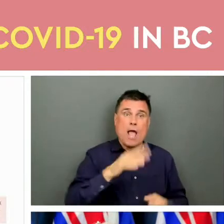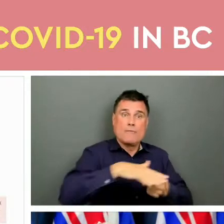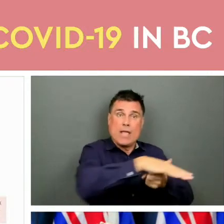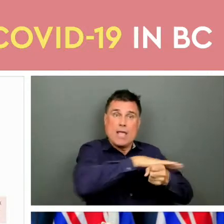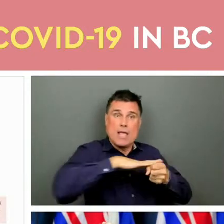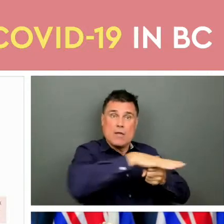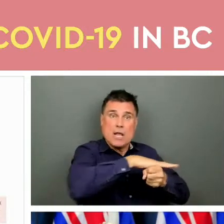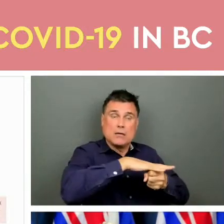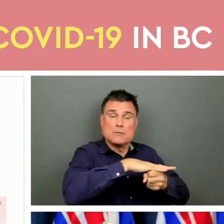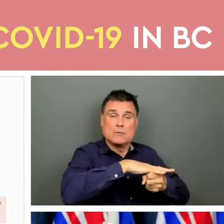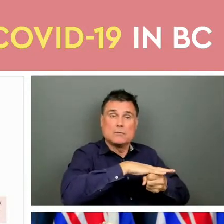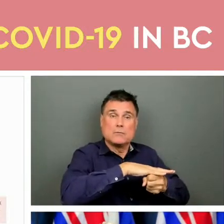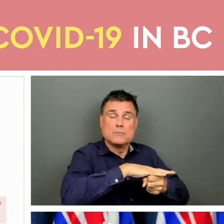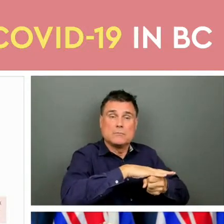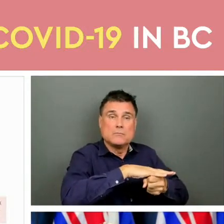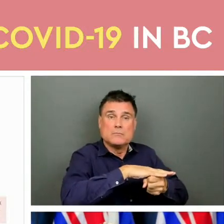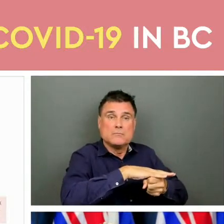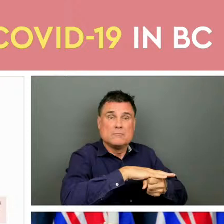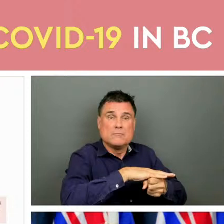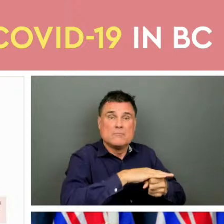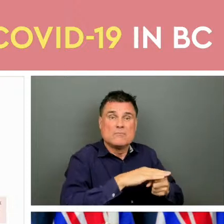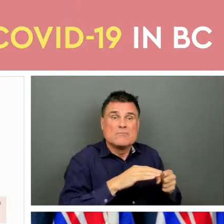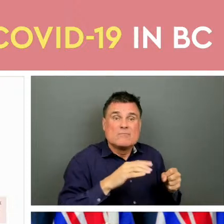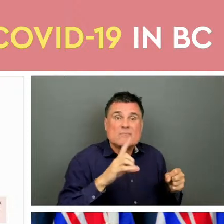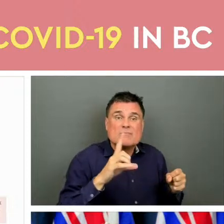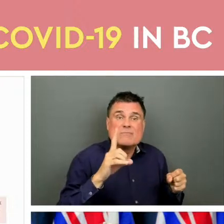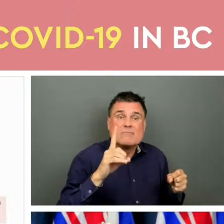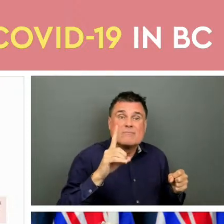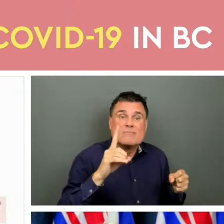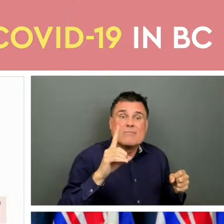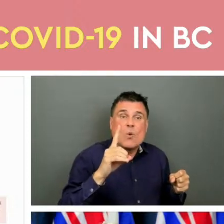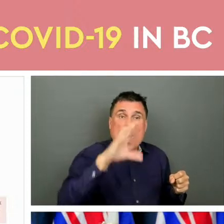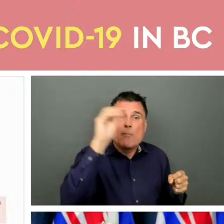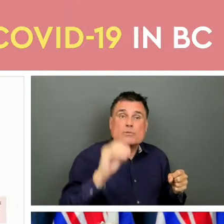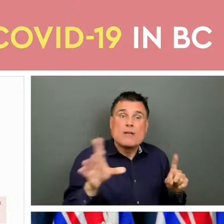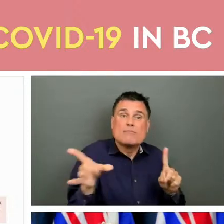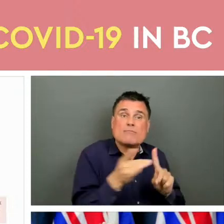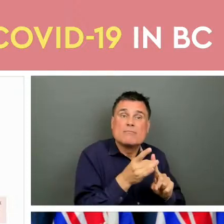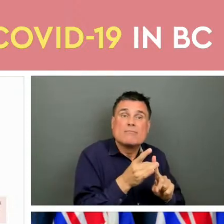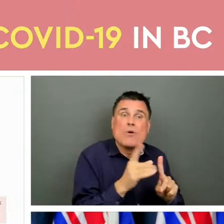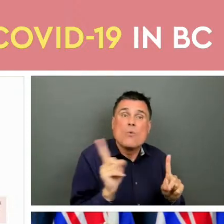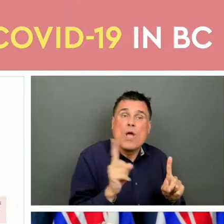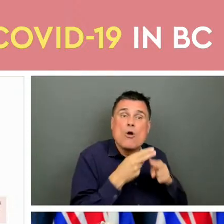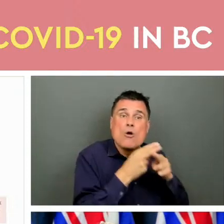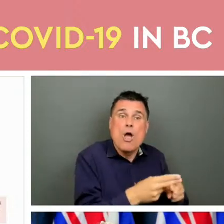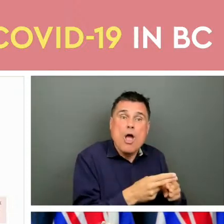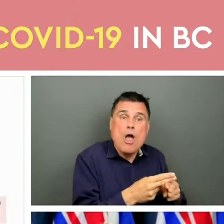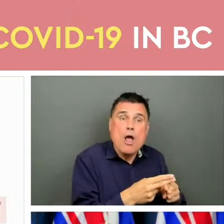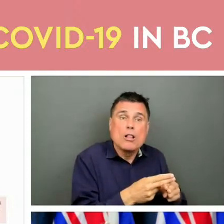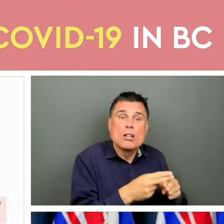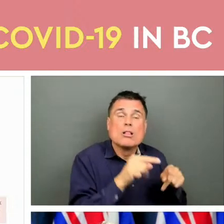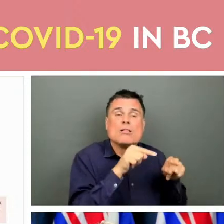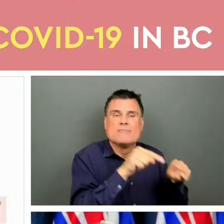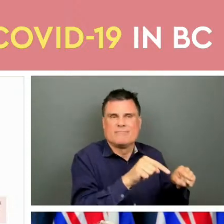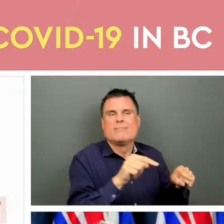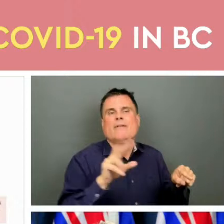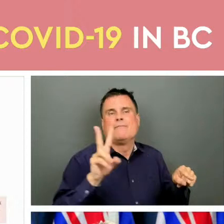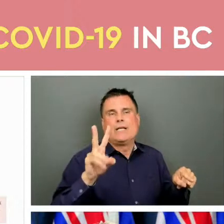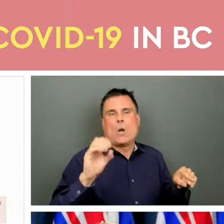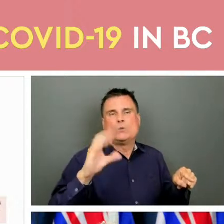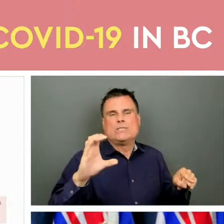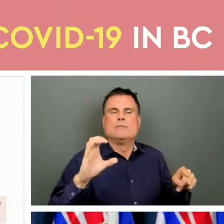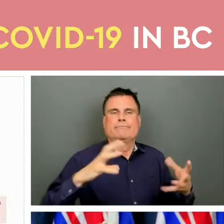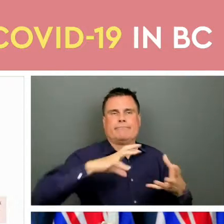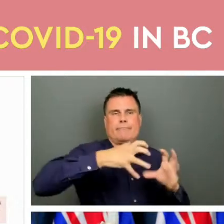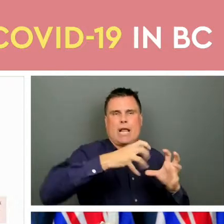as high as 100% of them are variants of concern, the same measures that we are taking to prevent transmission